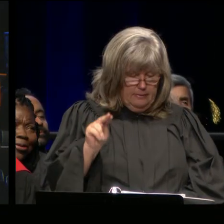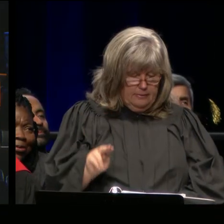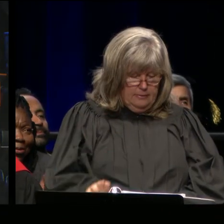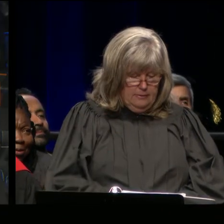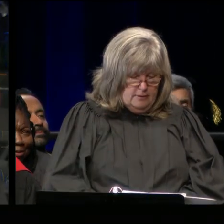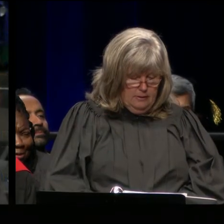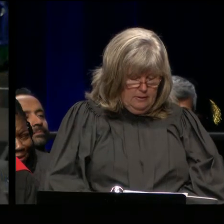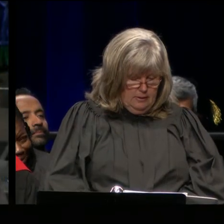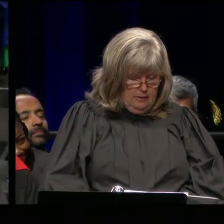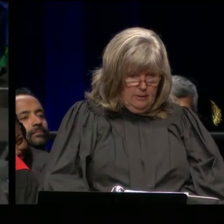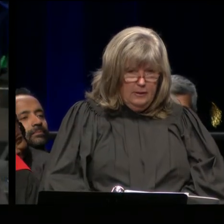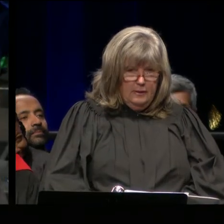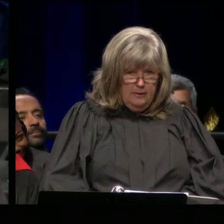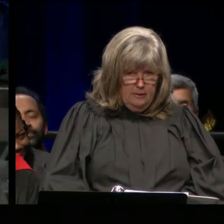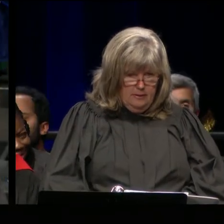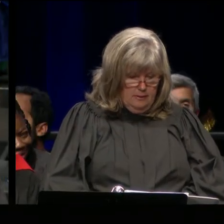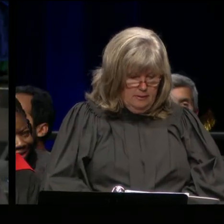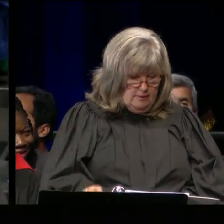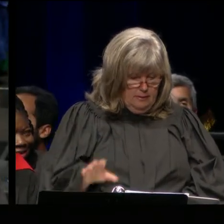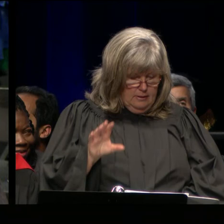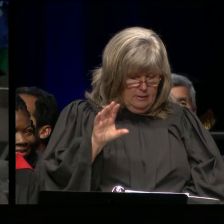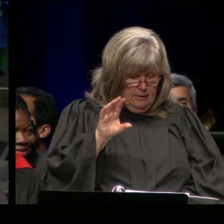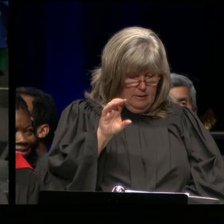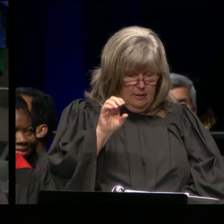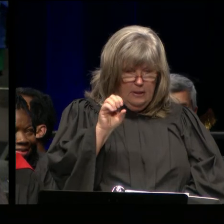Samarawira Wijesuria.